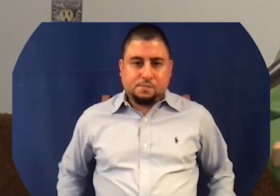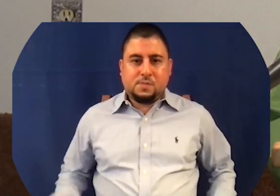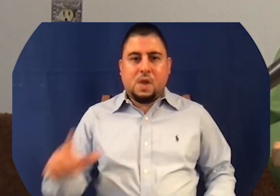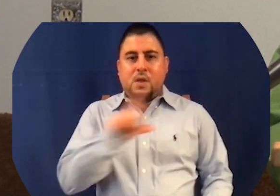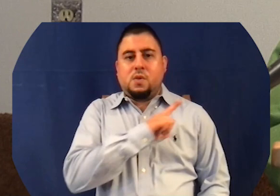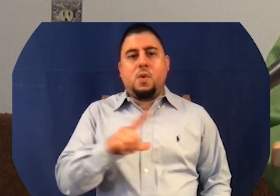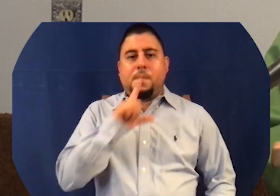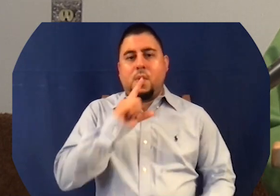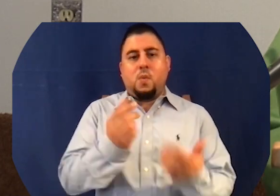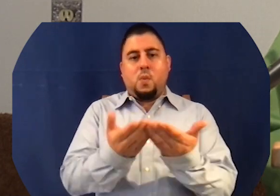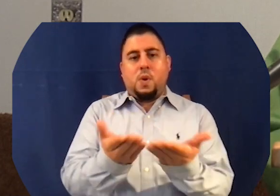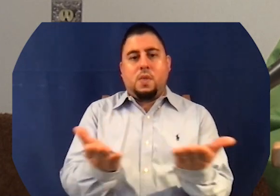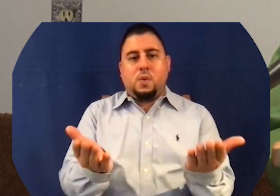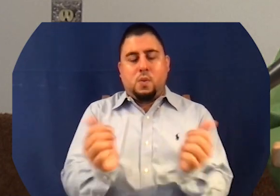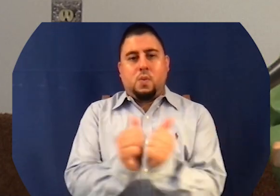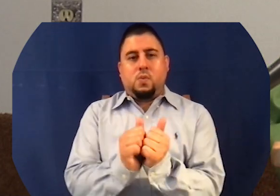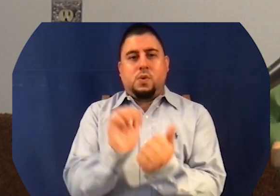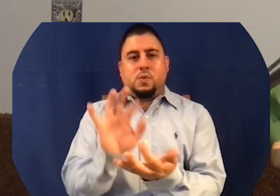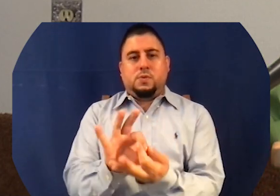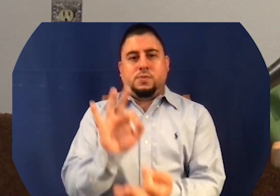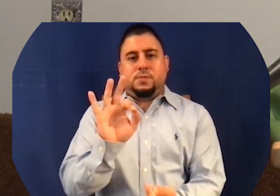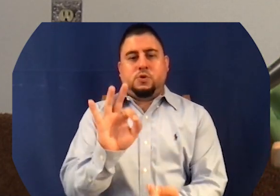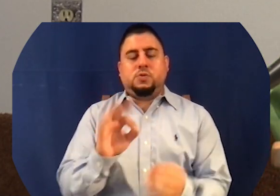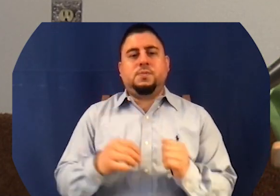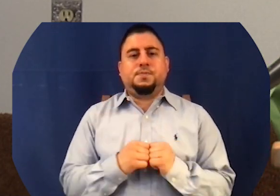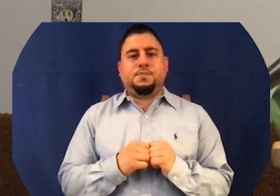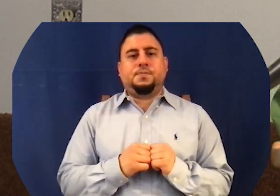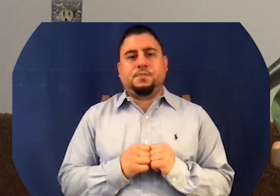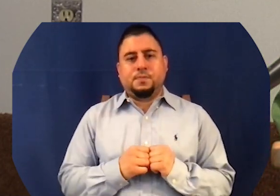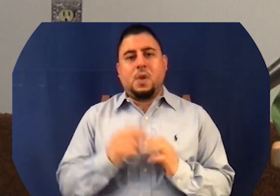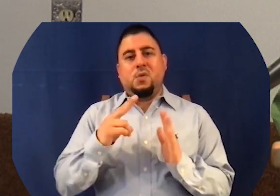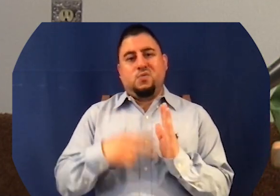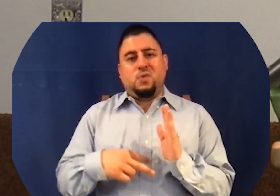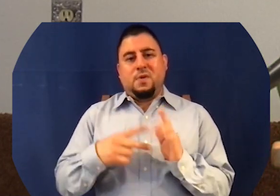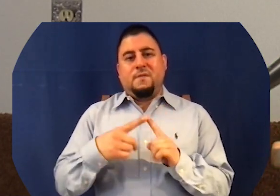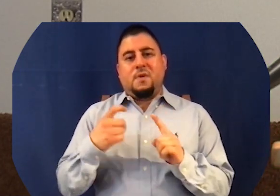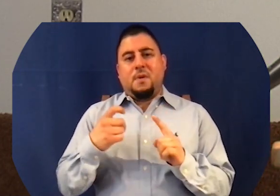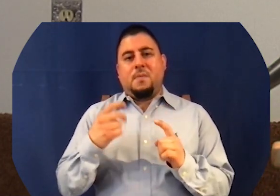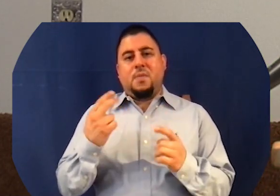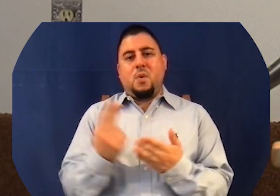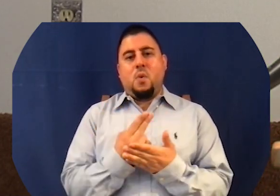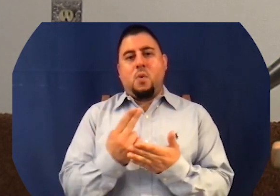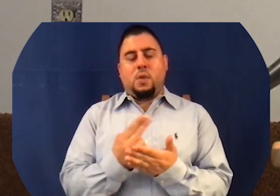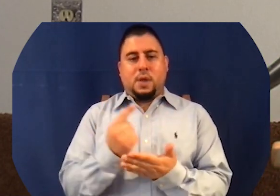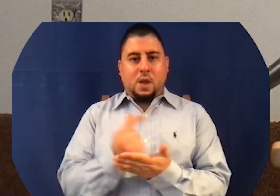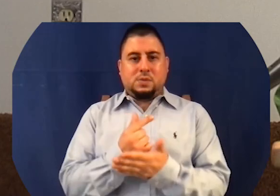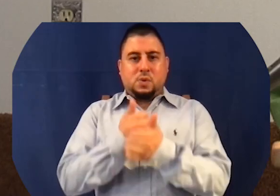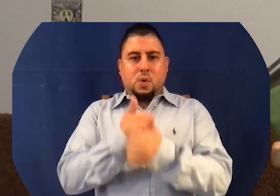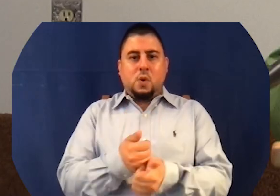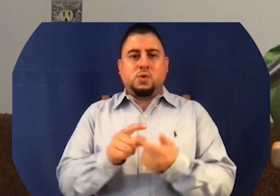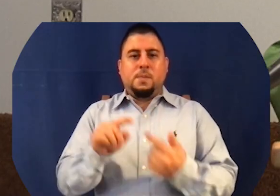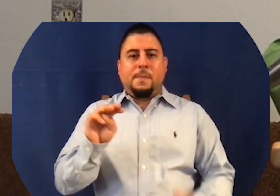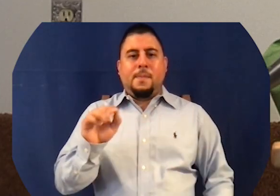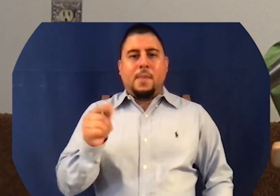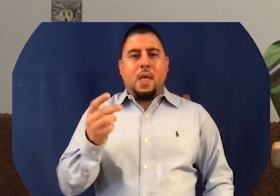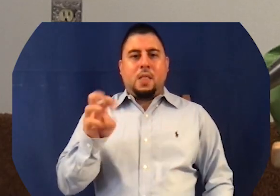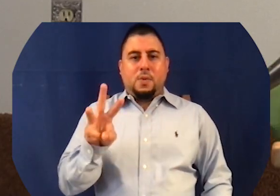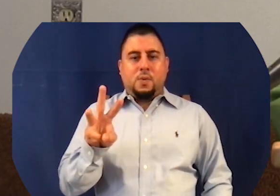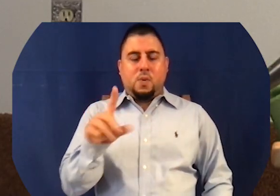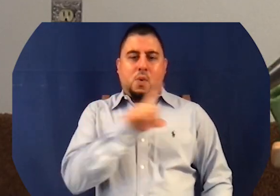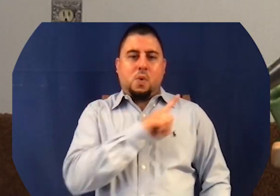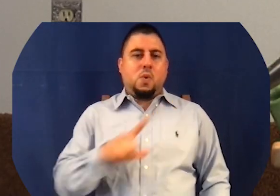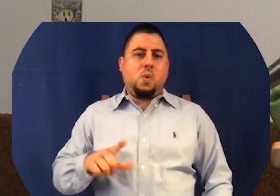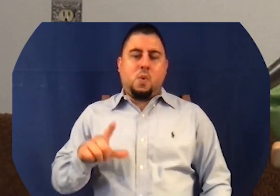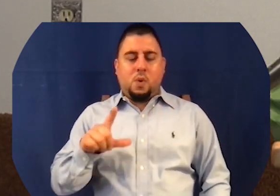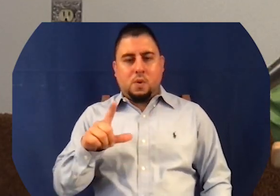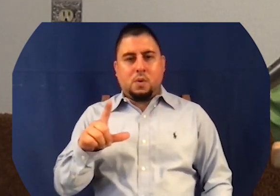The Lord be with you. And with your spirit. A reading from the Holy Gospel according to Matthew. Glory